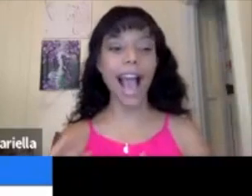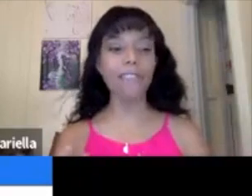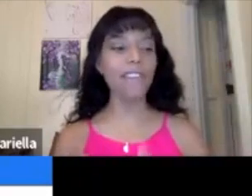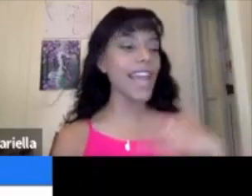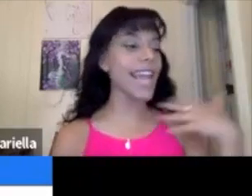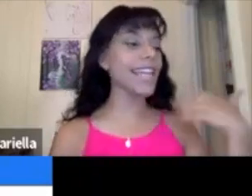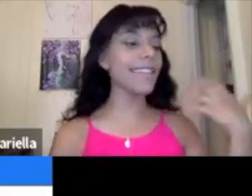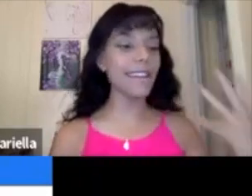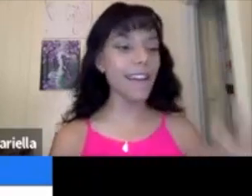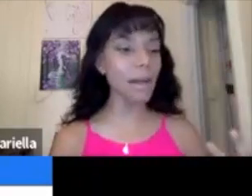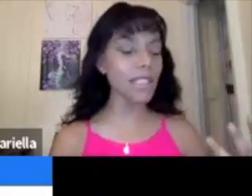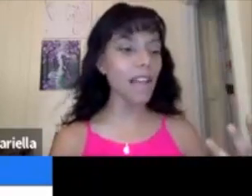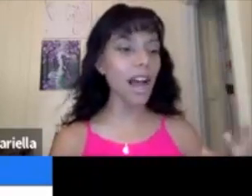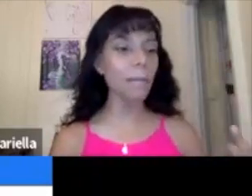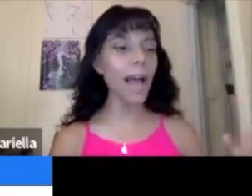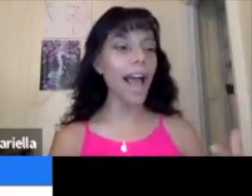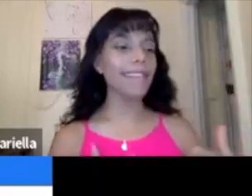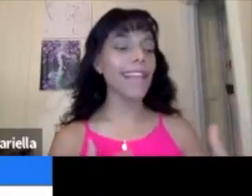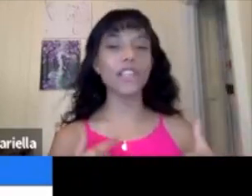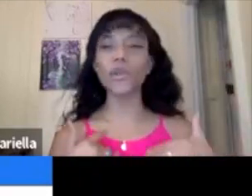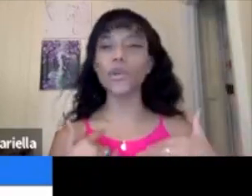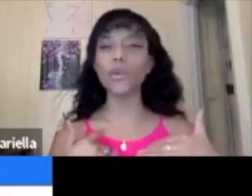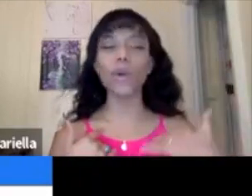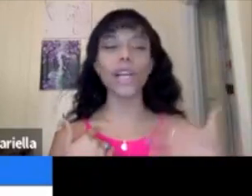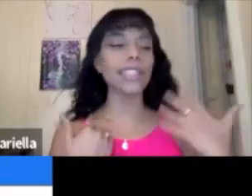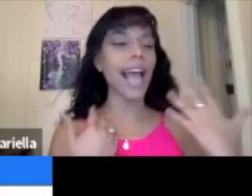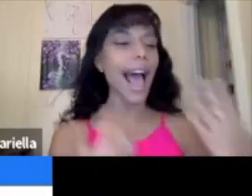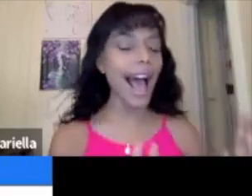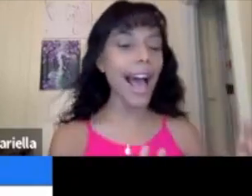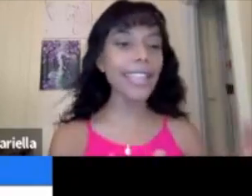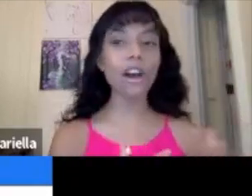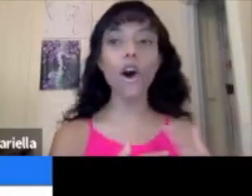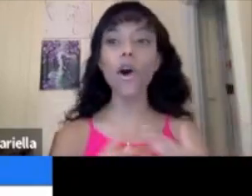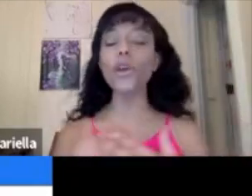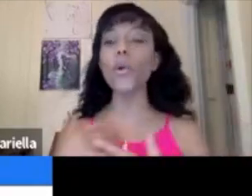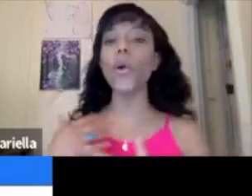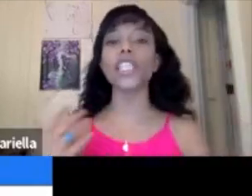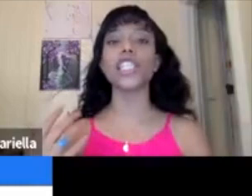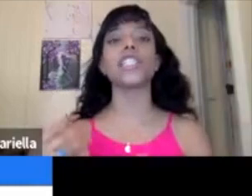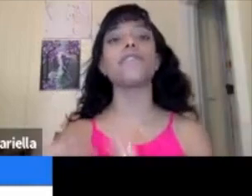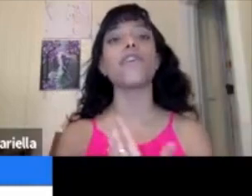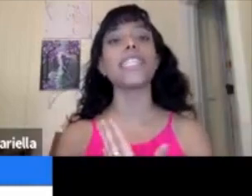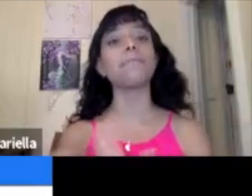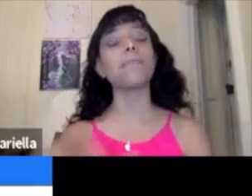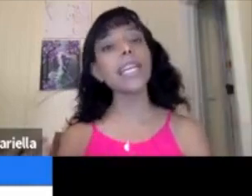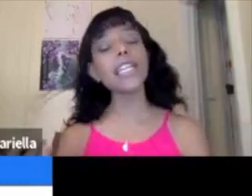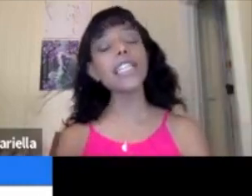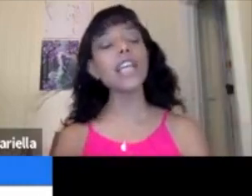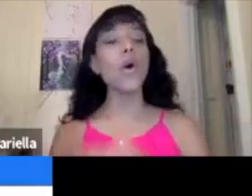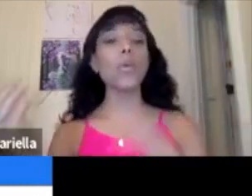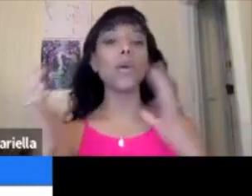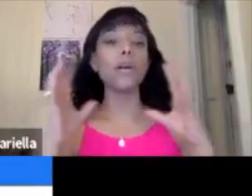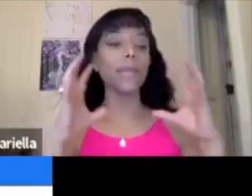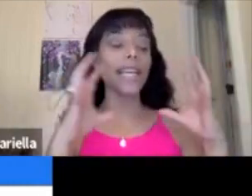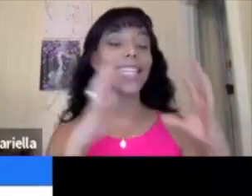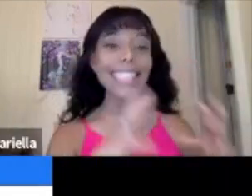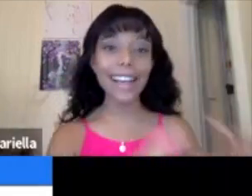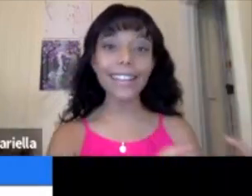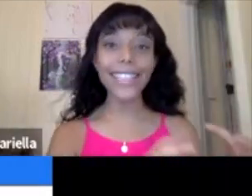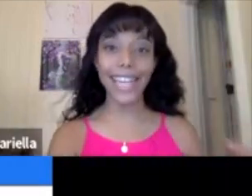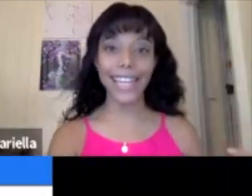may have. If anything comes up that you want to ask, all the questions for the speakers will